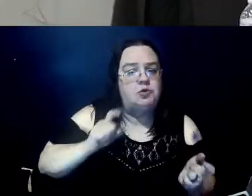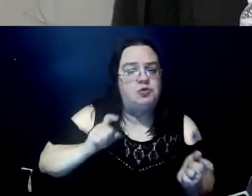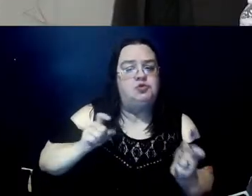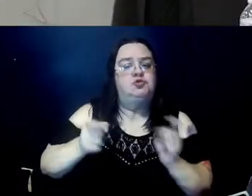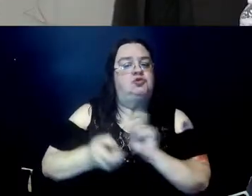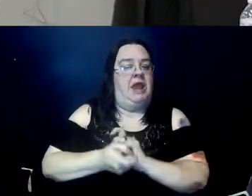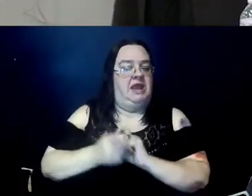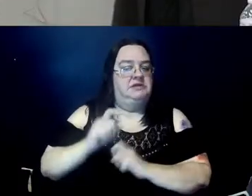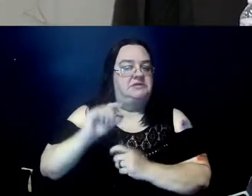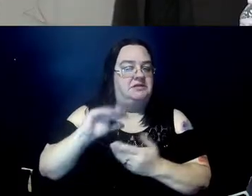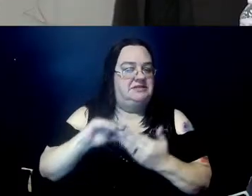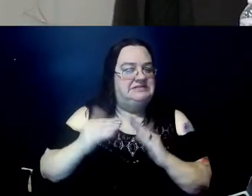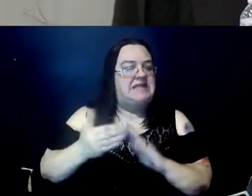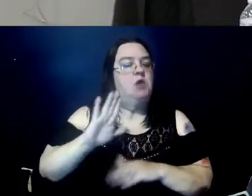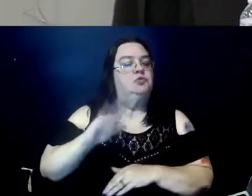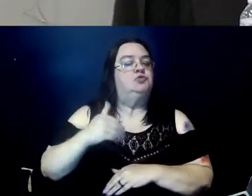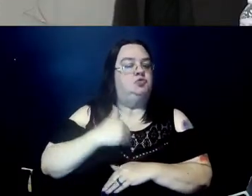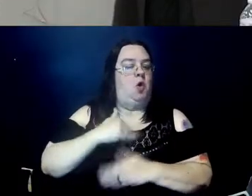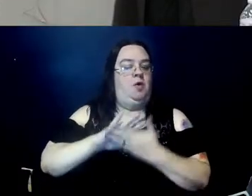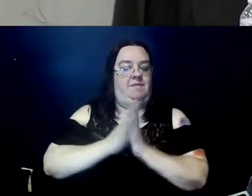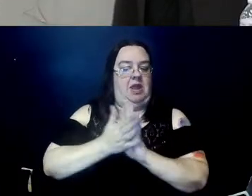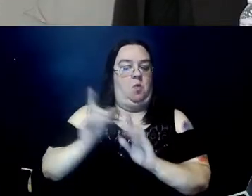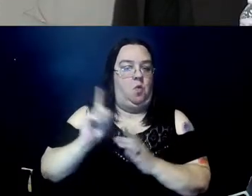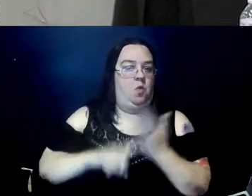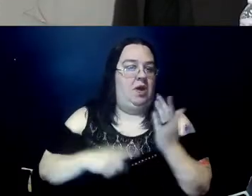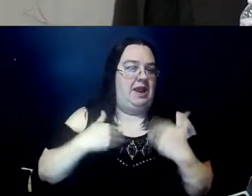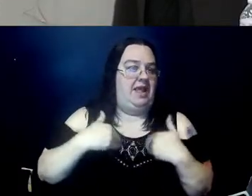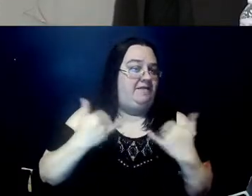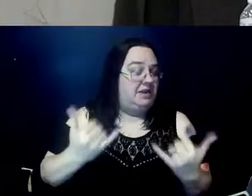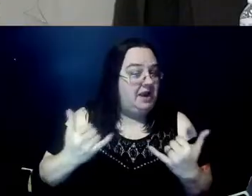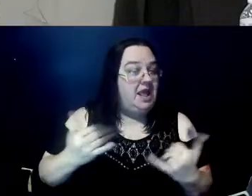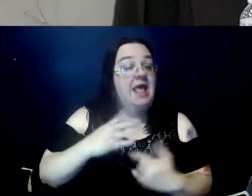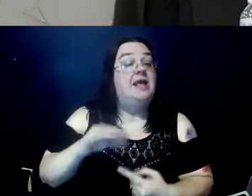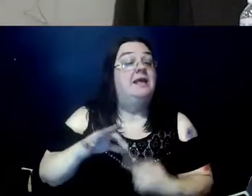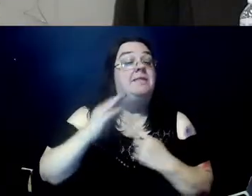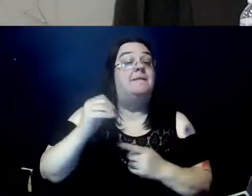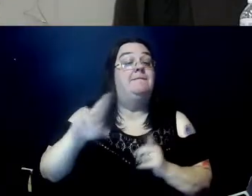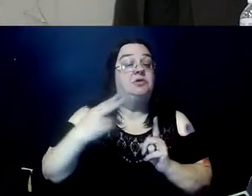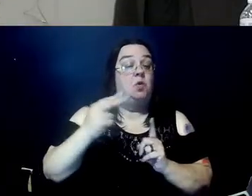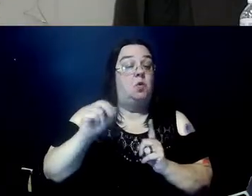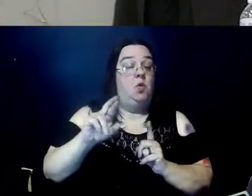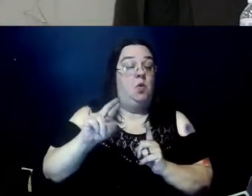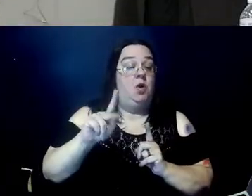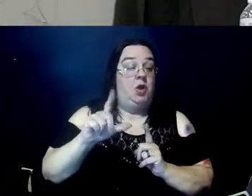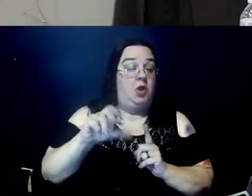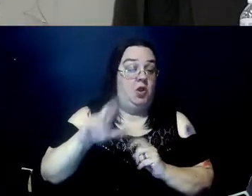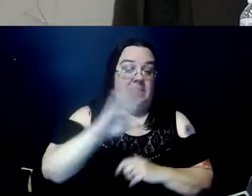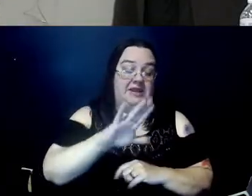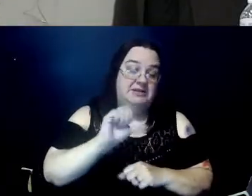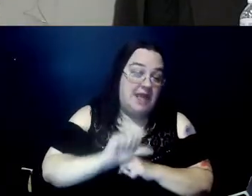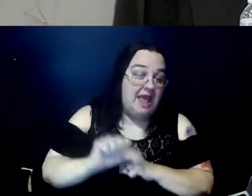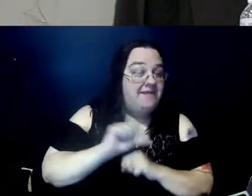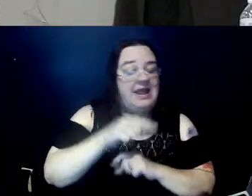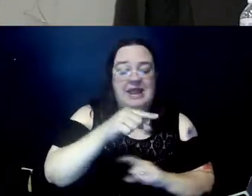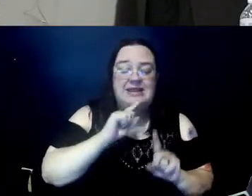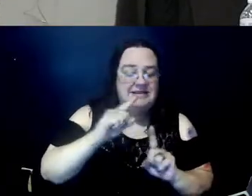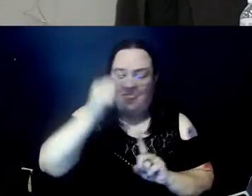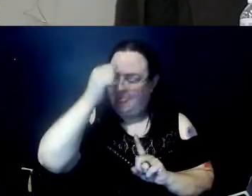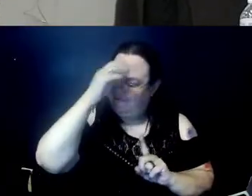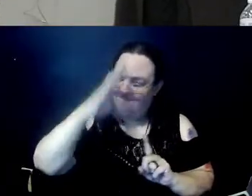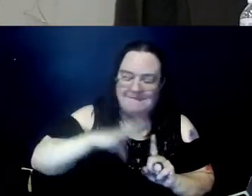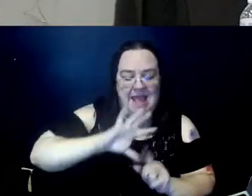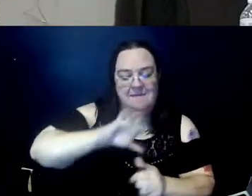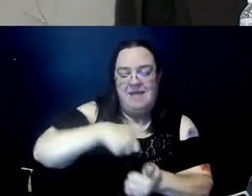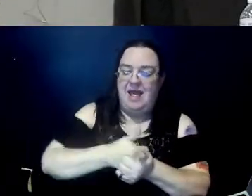of this town to what it is today. And especially Mr. Horkler's efforts. He's the man behind turning it from